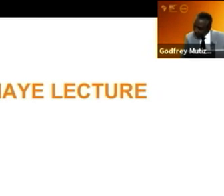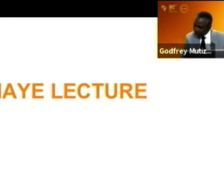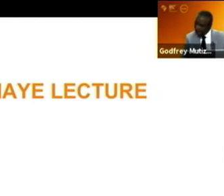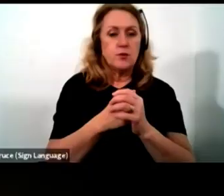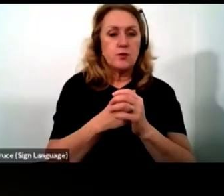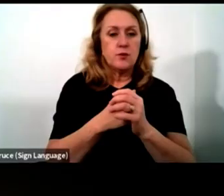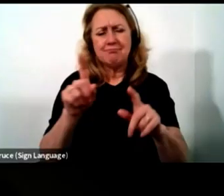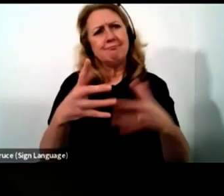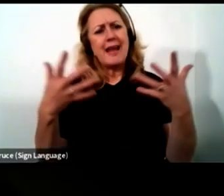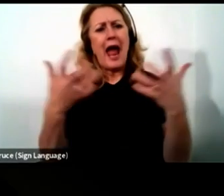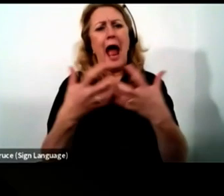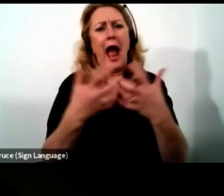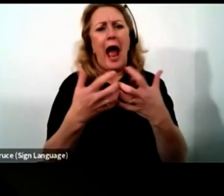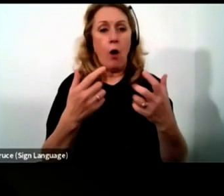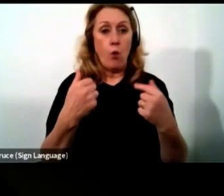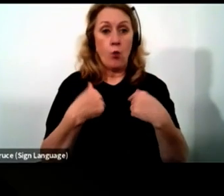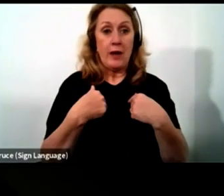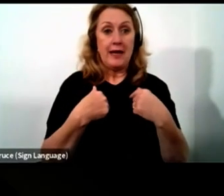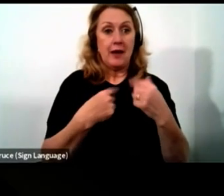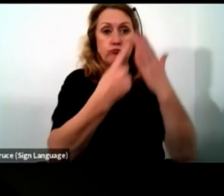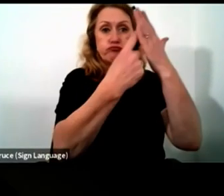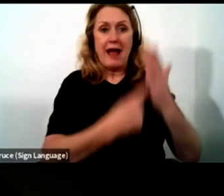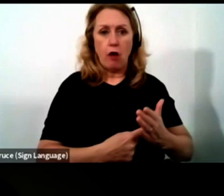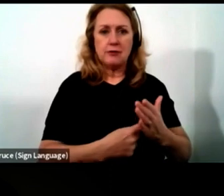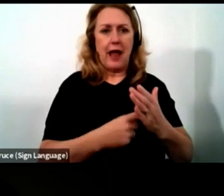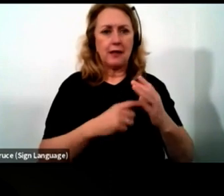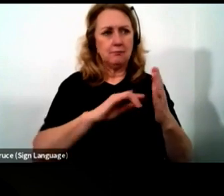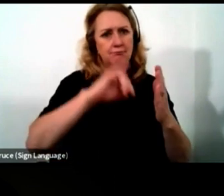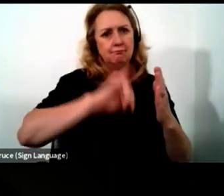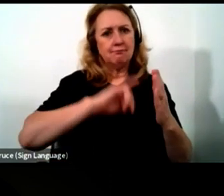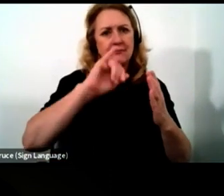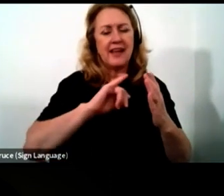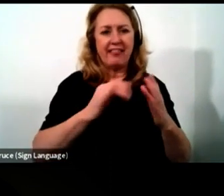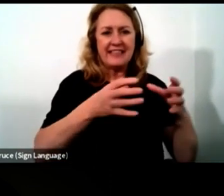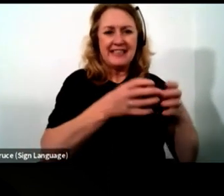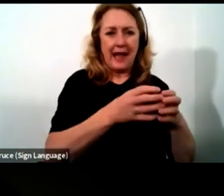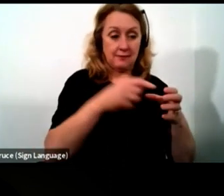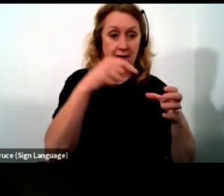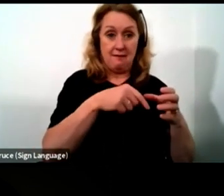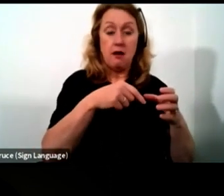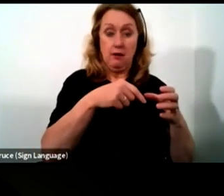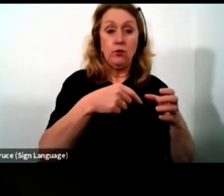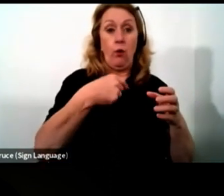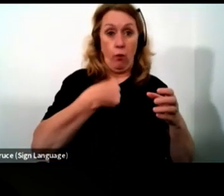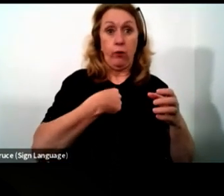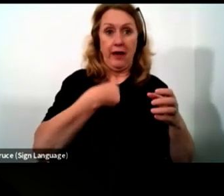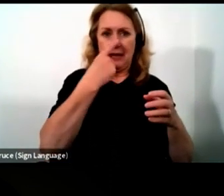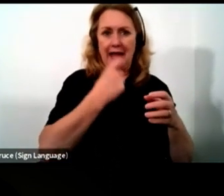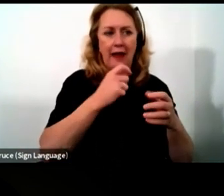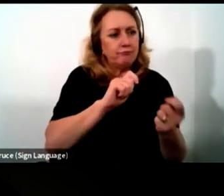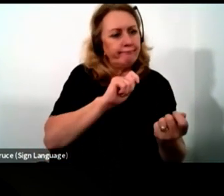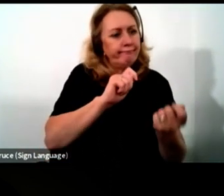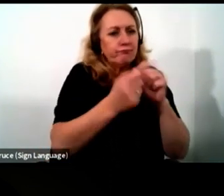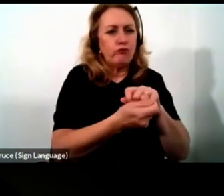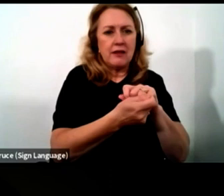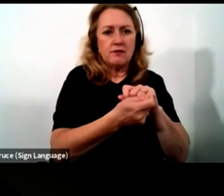to you is, how do we prioritize the sector so that we are able to begin the process of